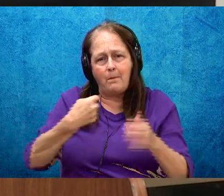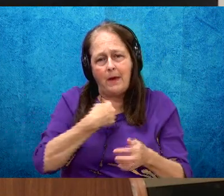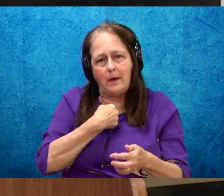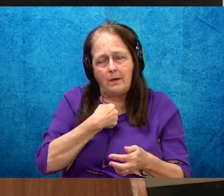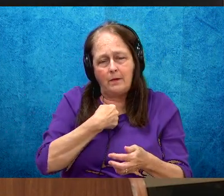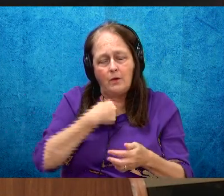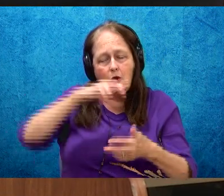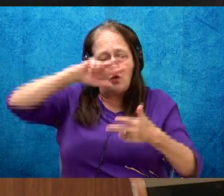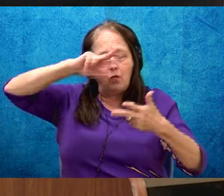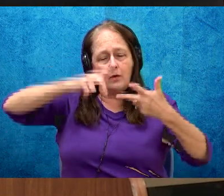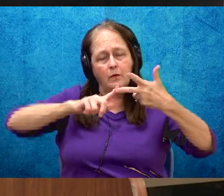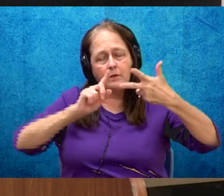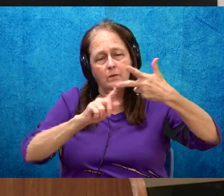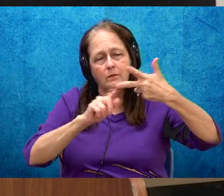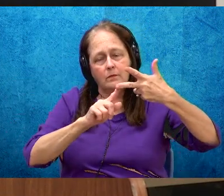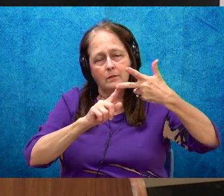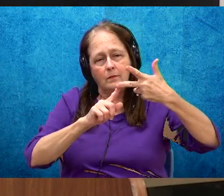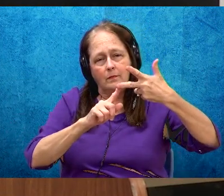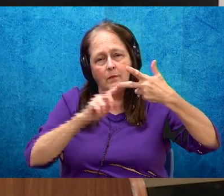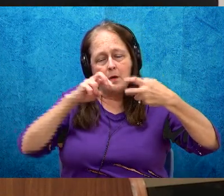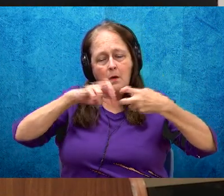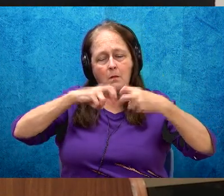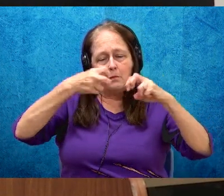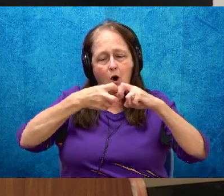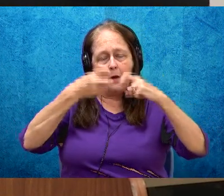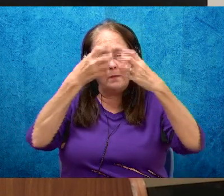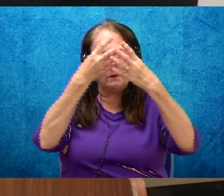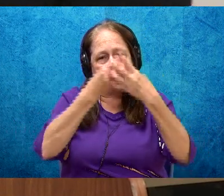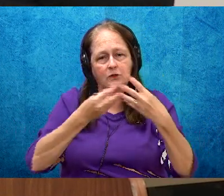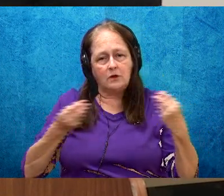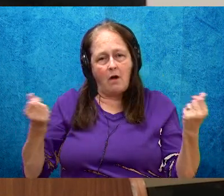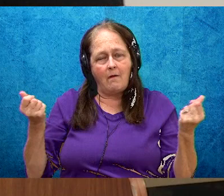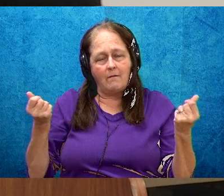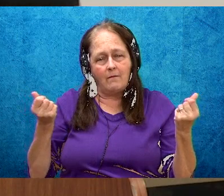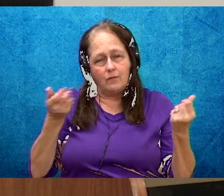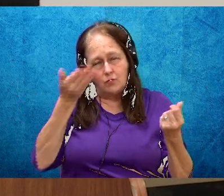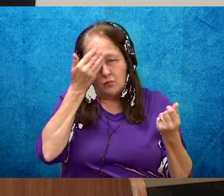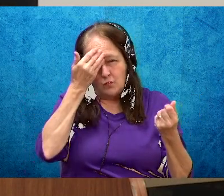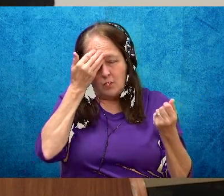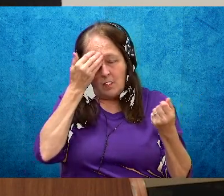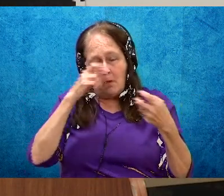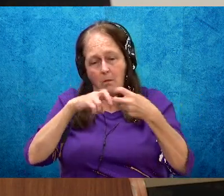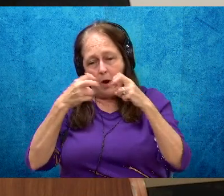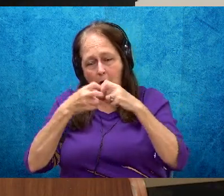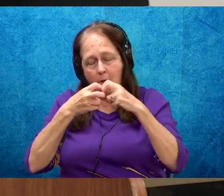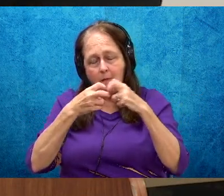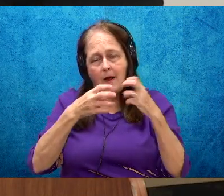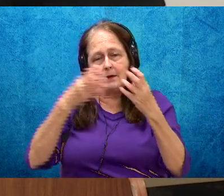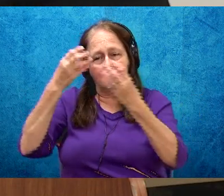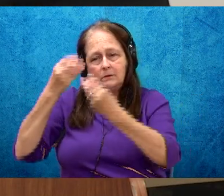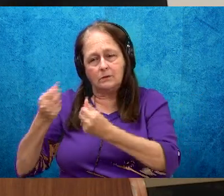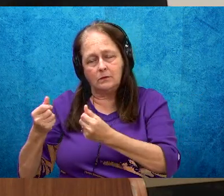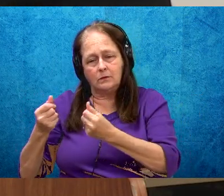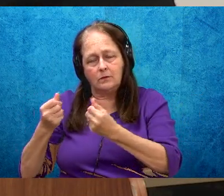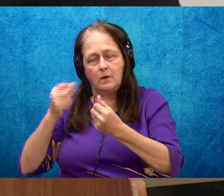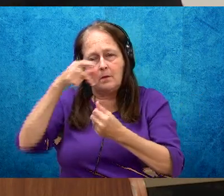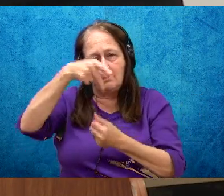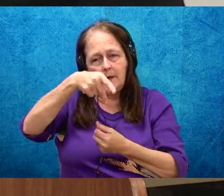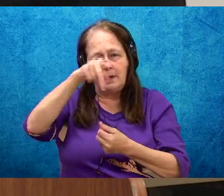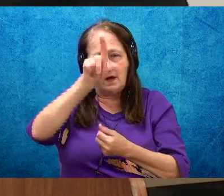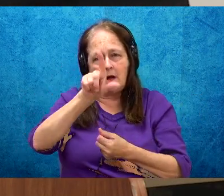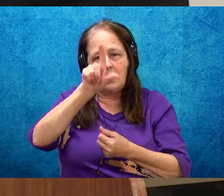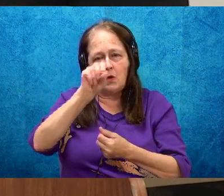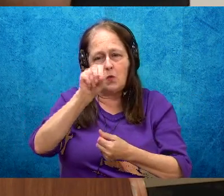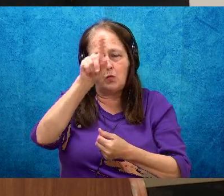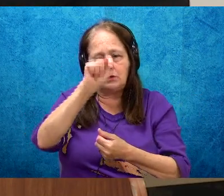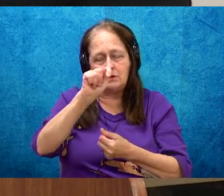of text structure is problem and solution. You've heard of that before. This is when we're dealing with plot. This